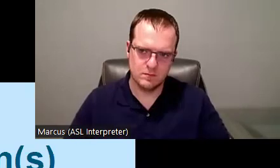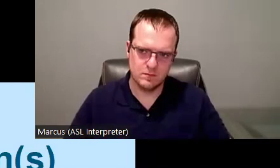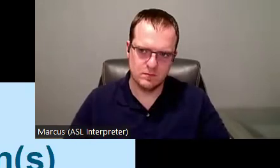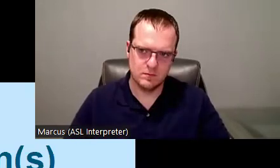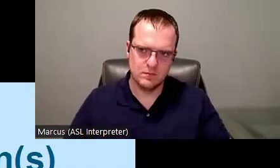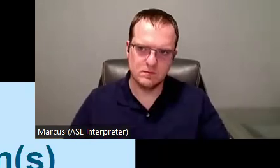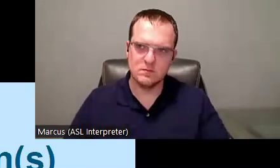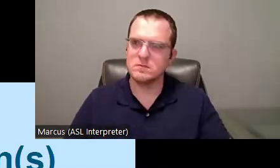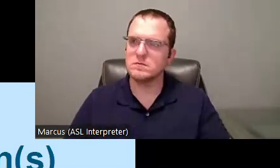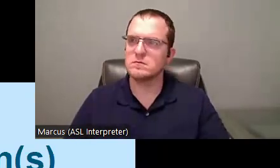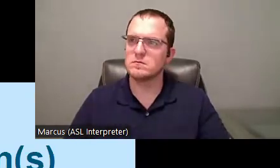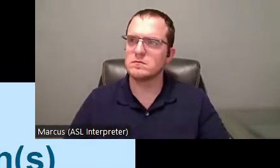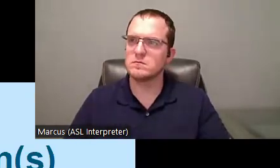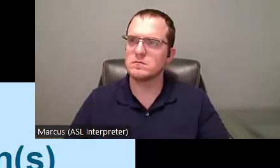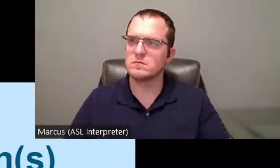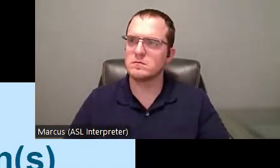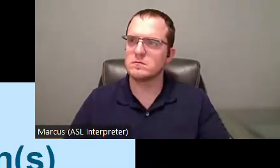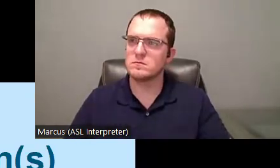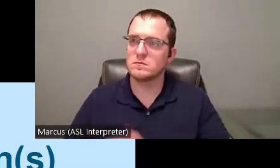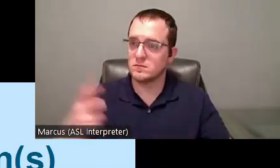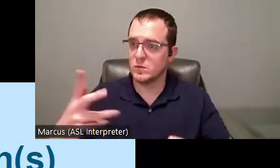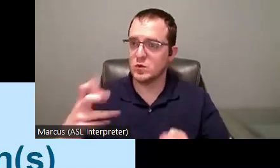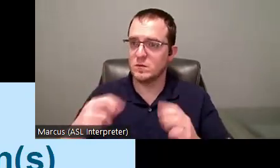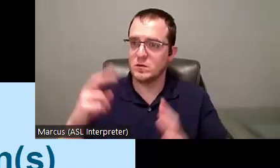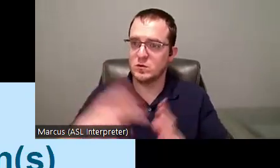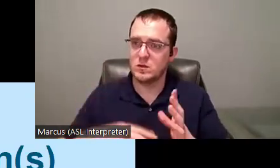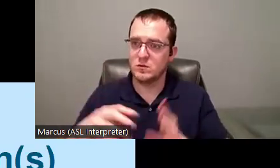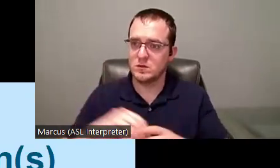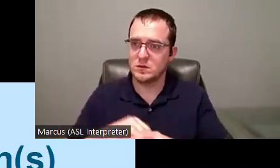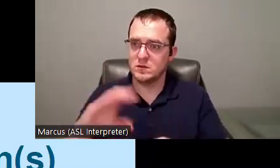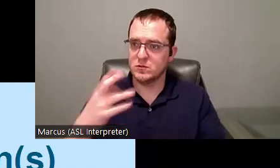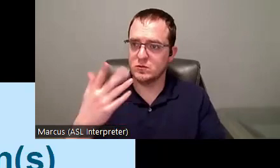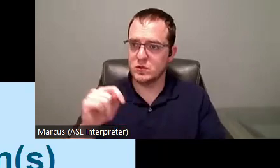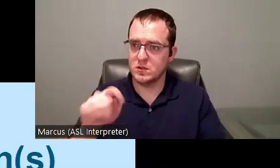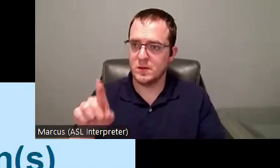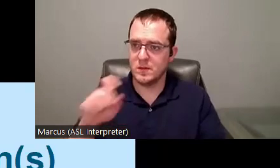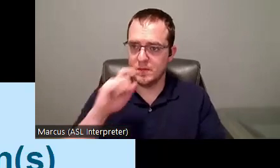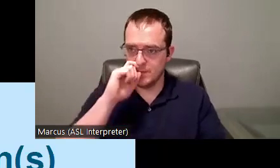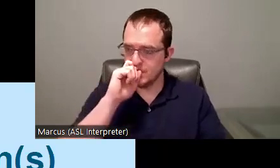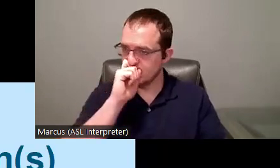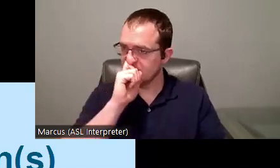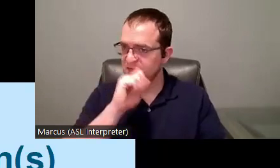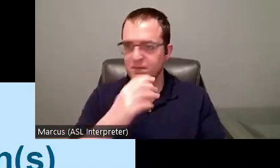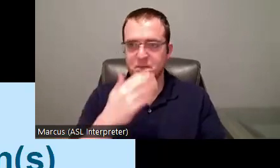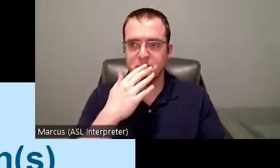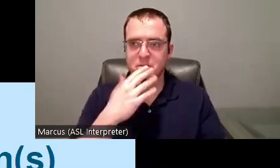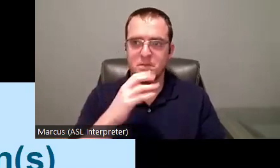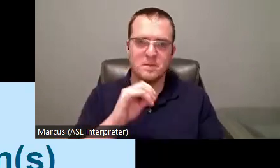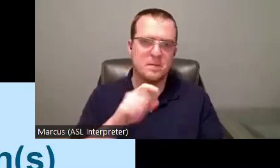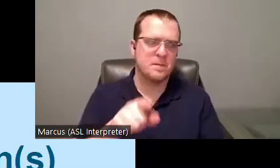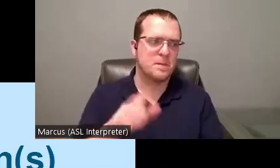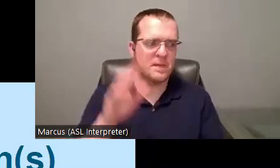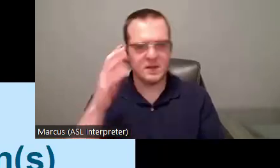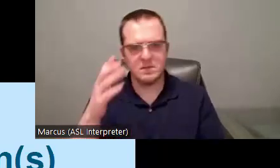Chairman, would you like for me to read what Annette has put in? Yeah, if we've gotten it, yeah, that'd be great. Thank you, Director. It seems like this is